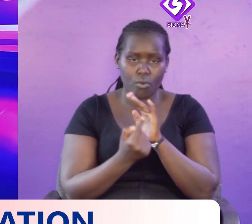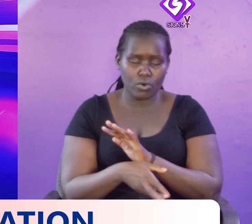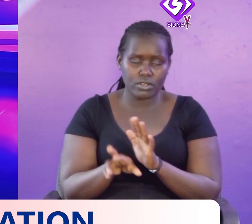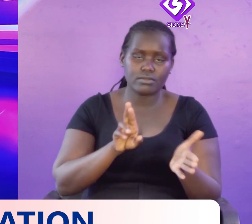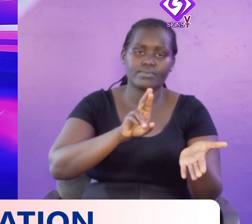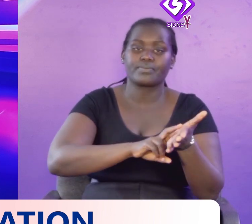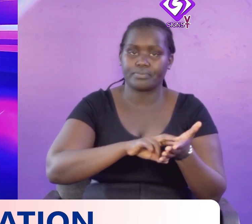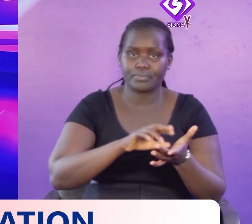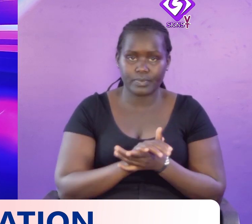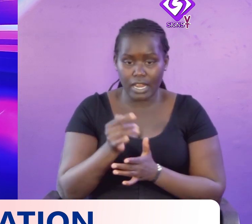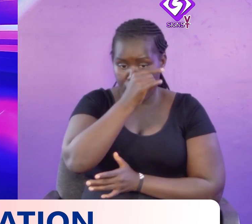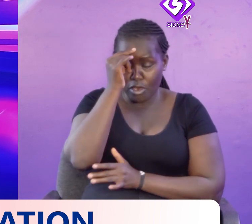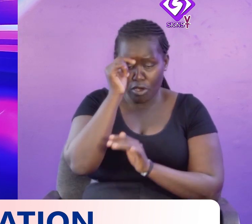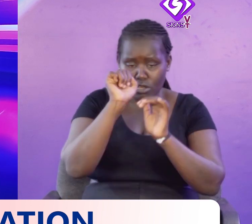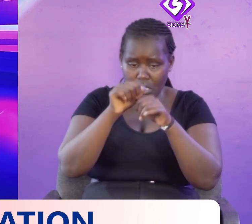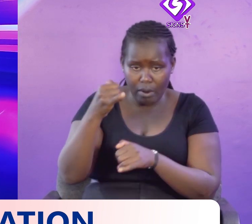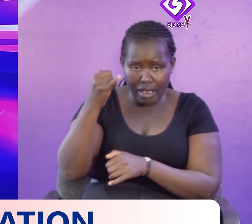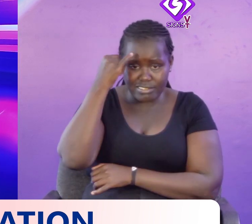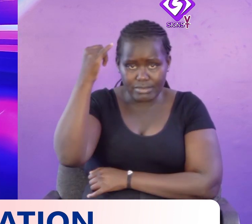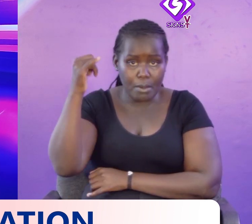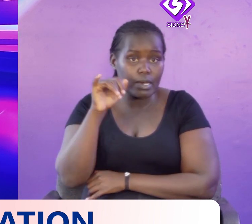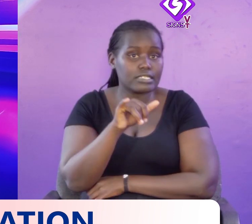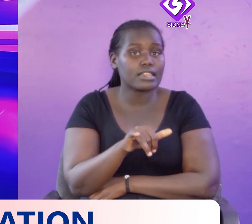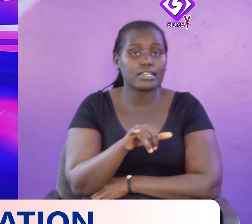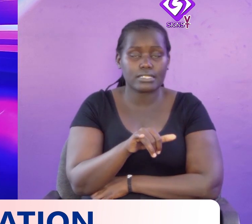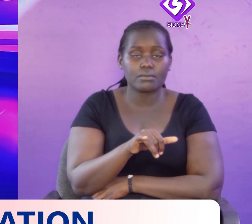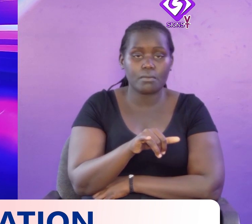registration. Right. Because you can imagine that